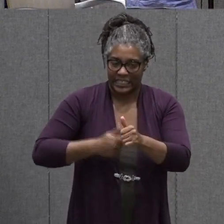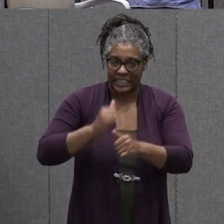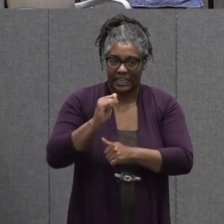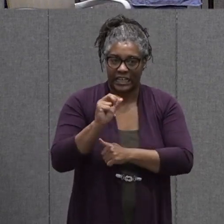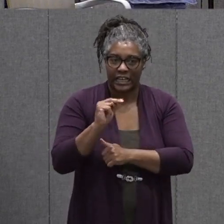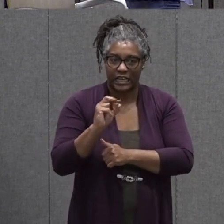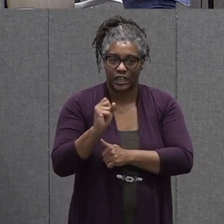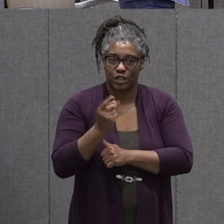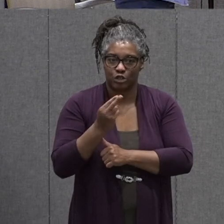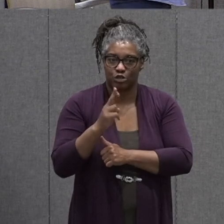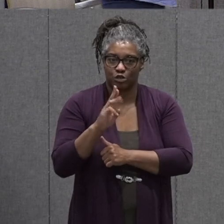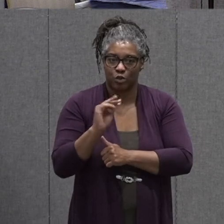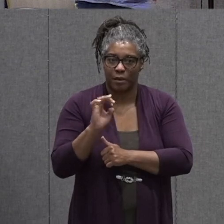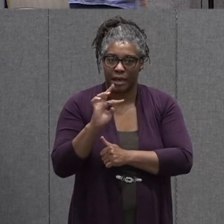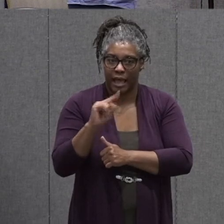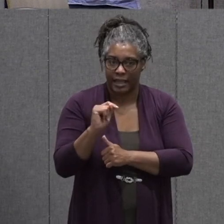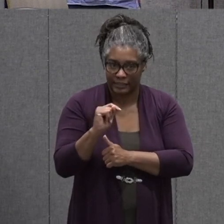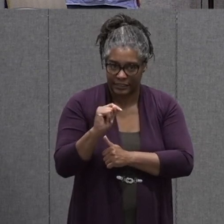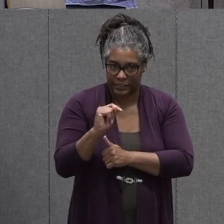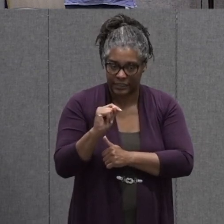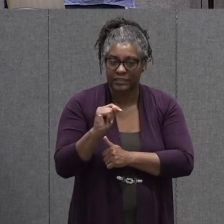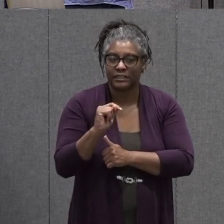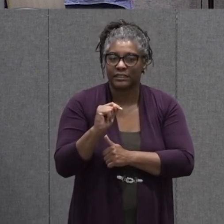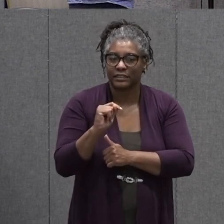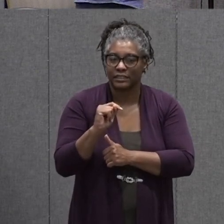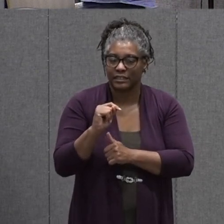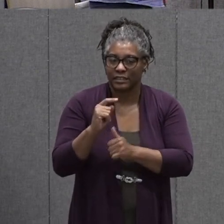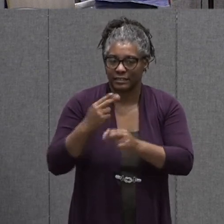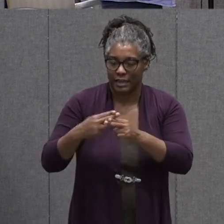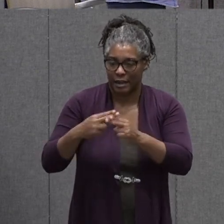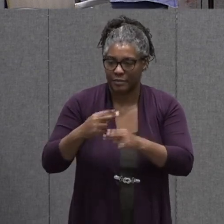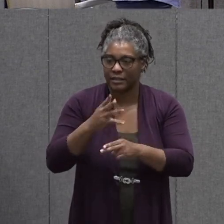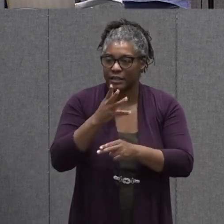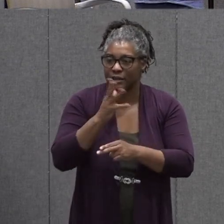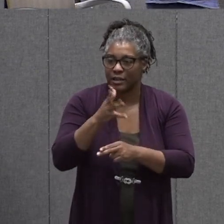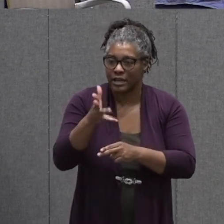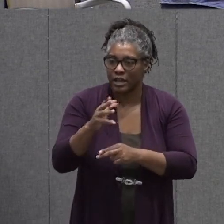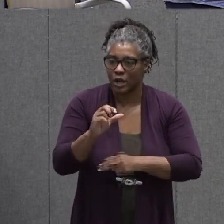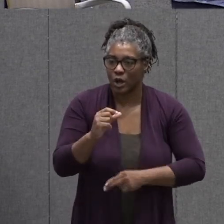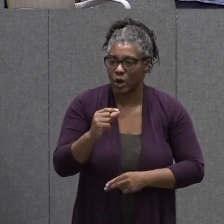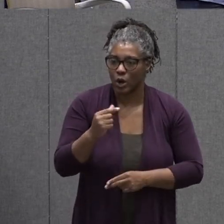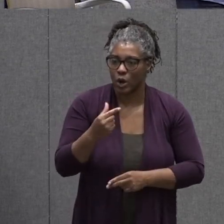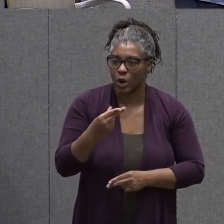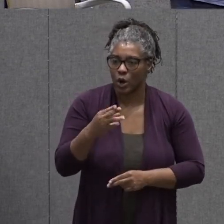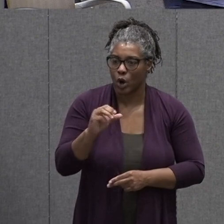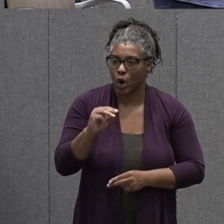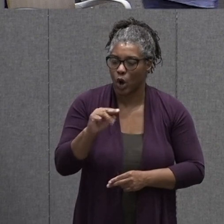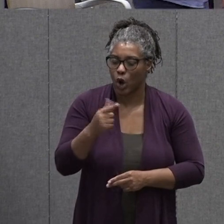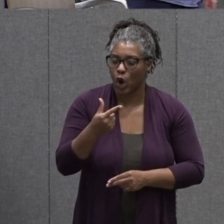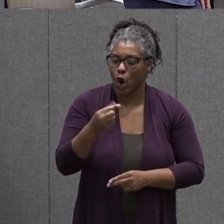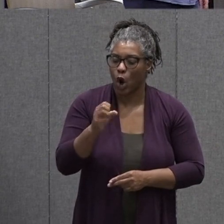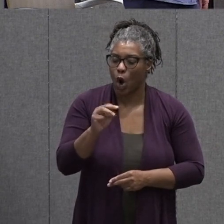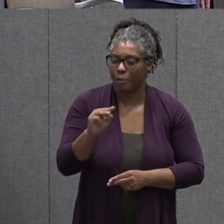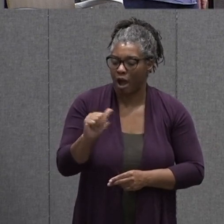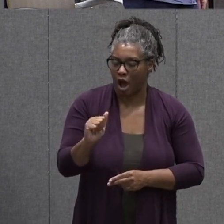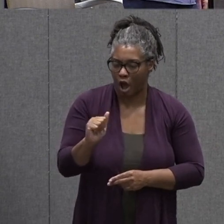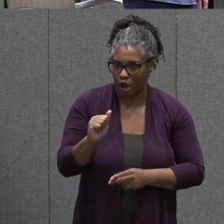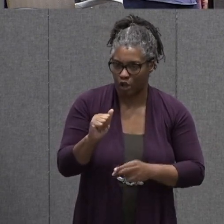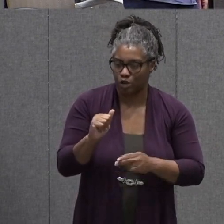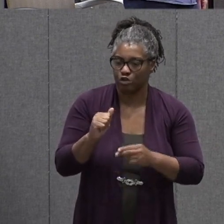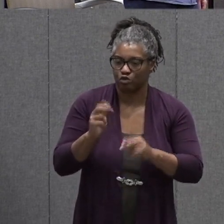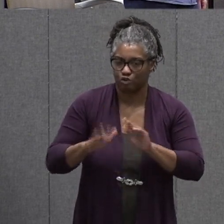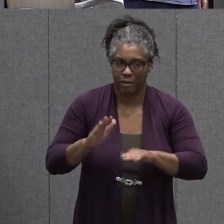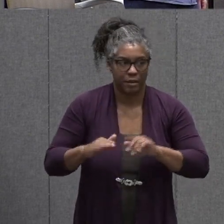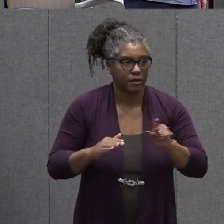grandmother drum. What was the name of that? The ngoma drum. Ngoma drum. And what is the name of this, Mr. Palmer? This is called a tubano